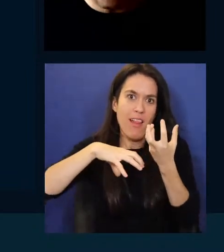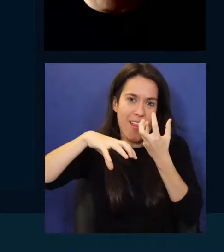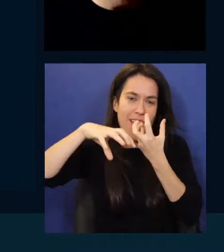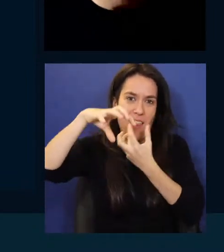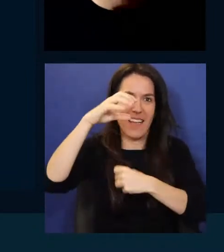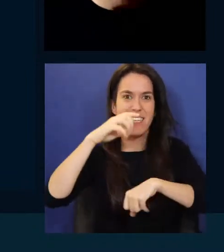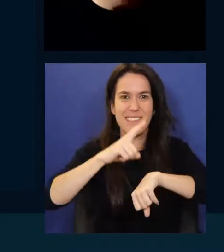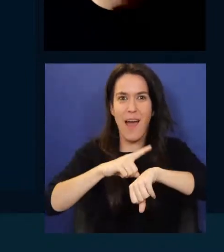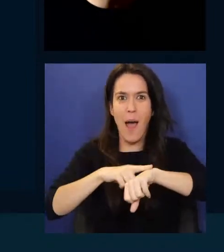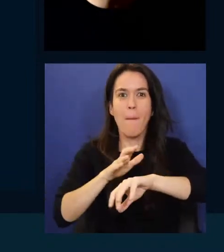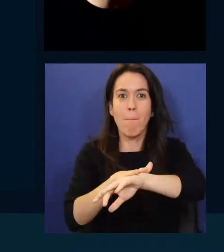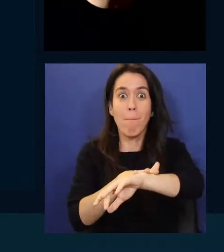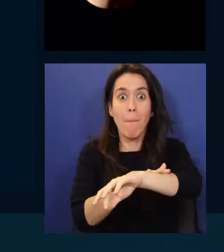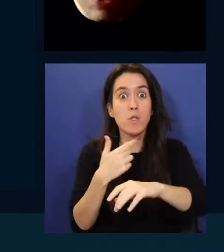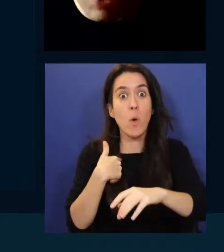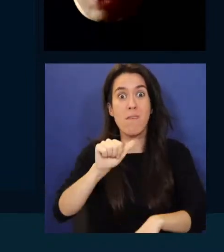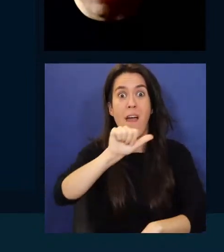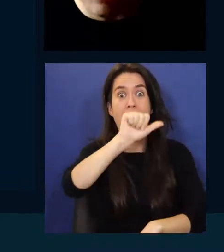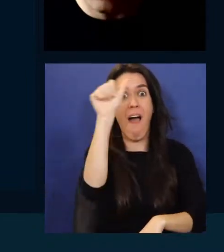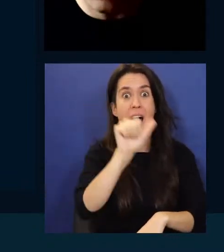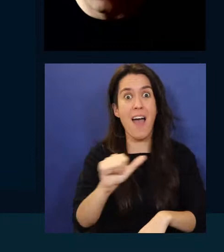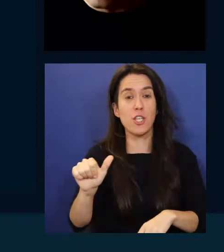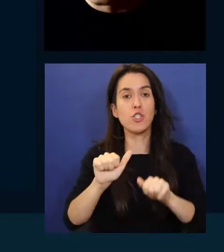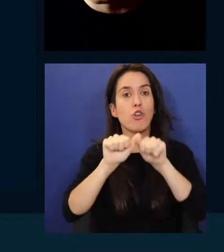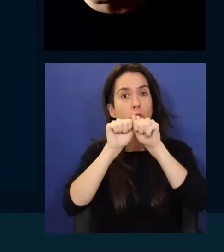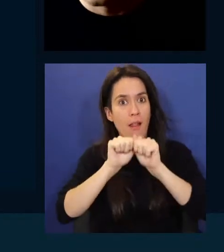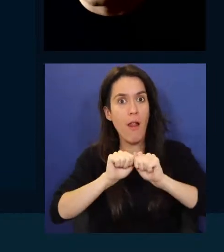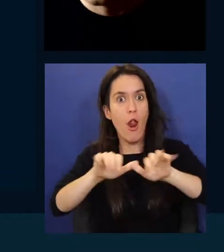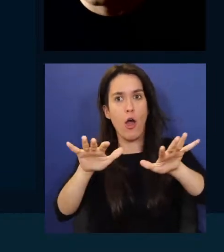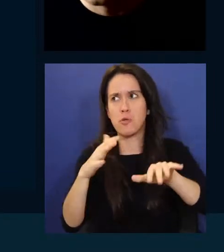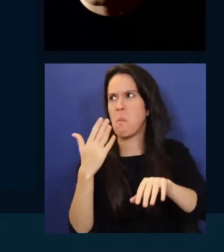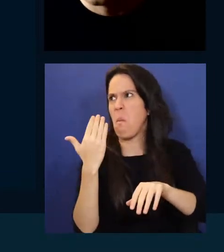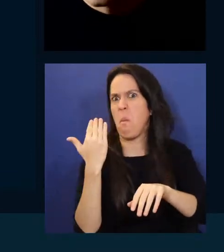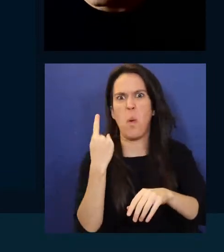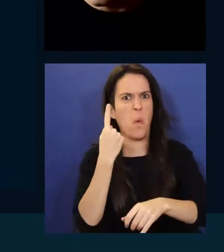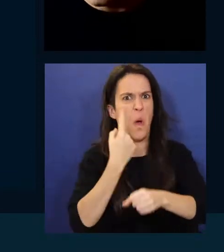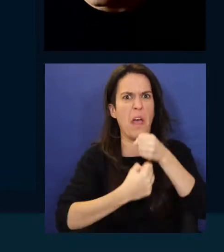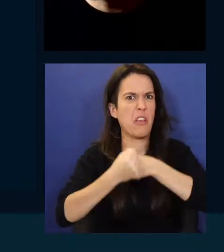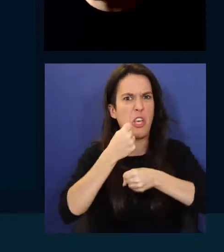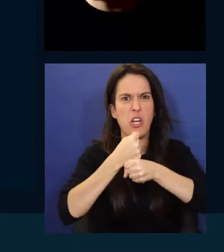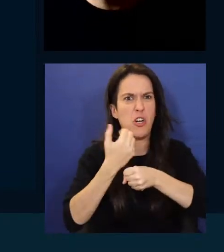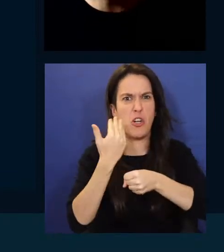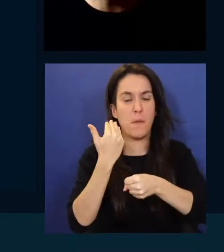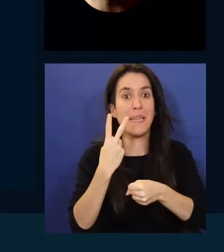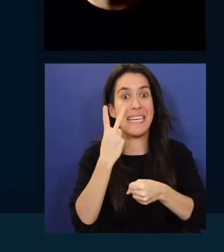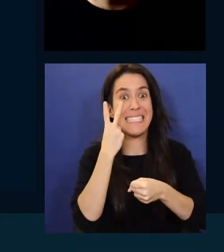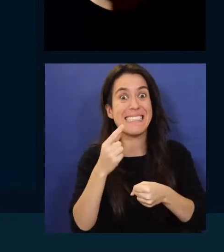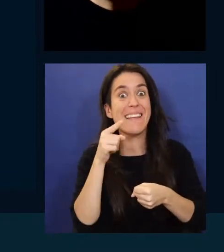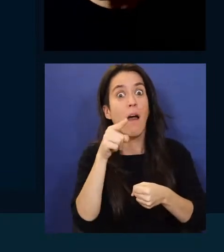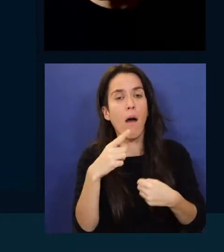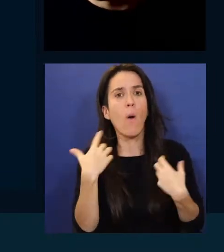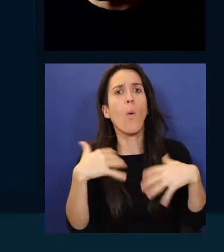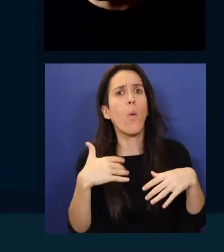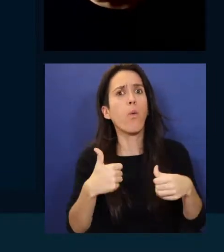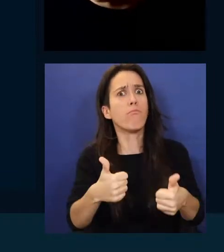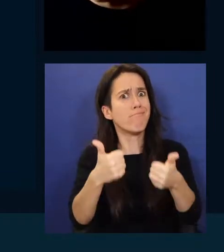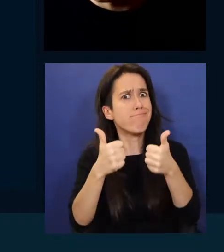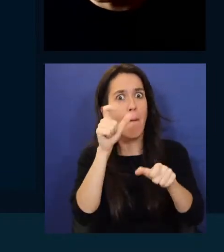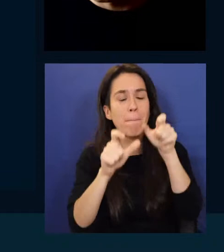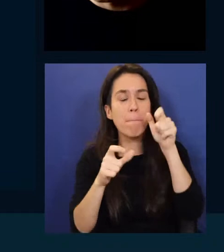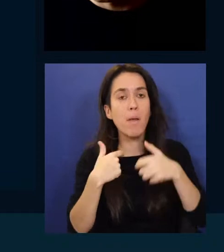we launched with Azure Arc, again, a little over a year ago, has sort of seen significant adoption as well,